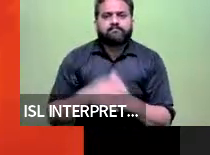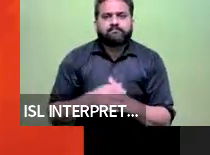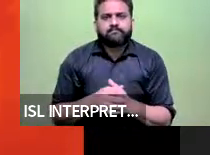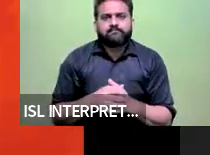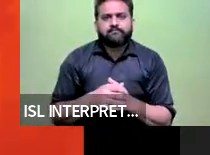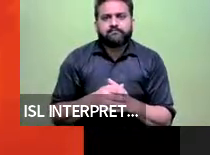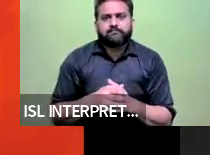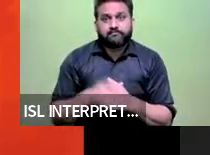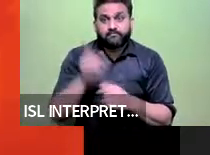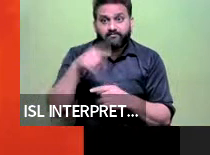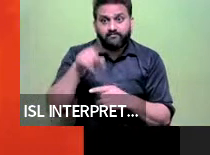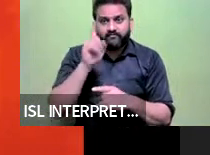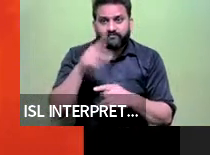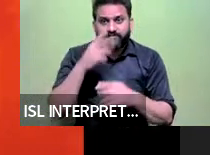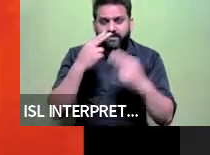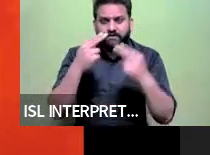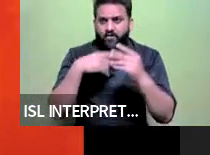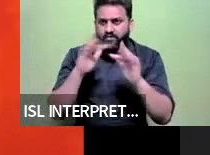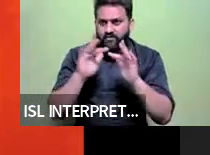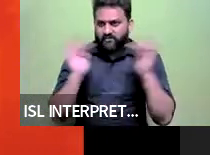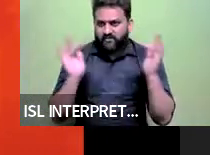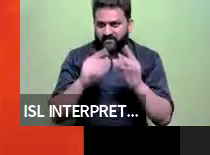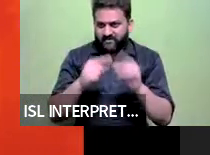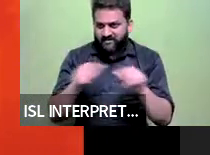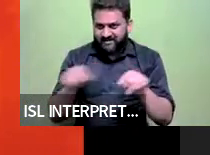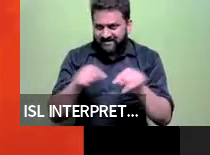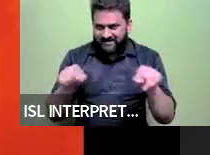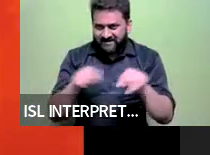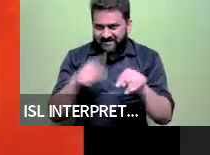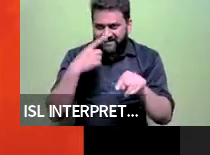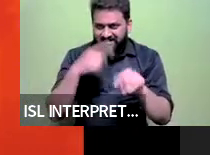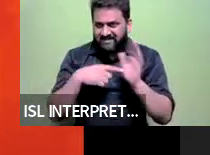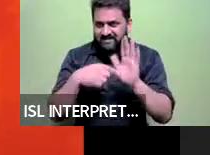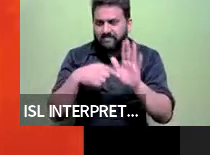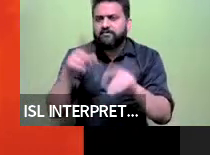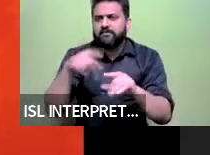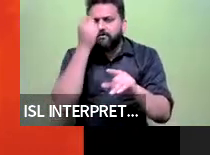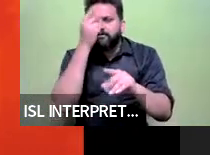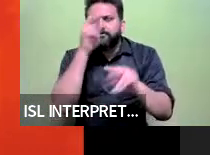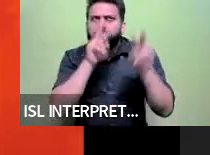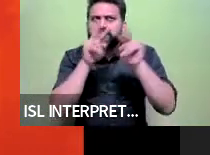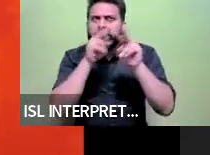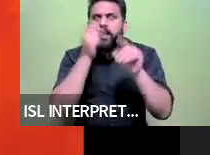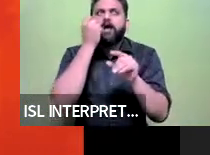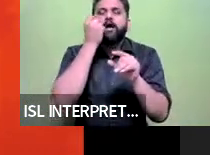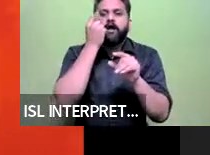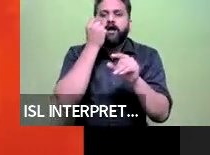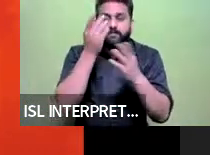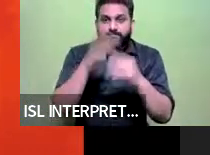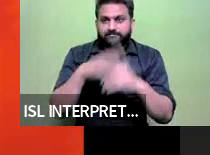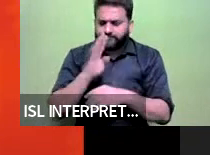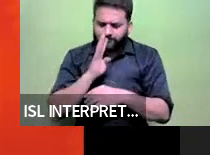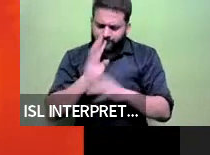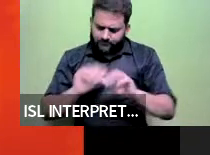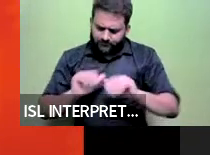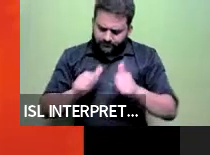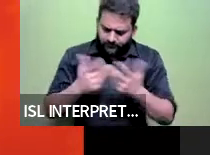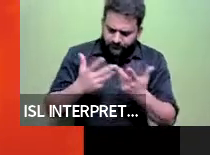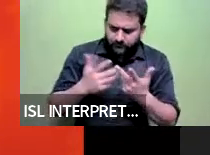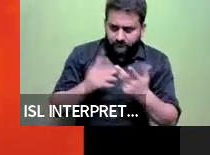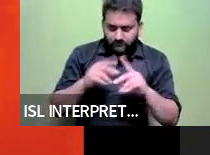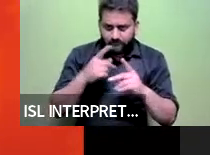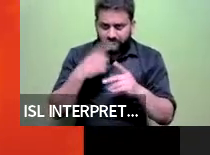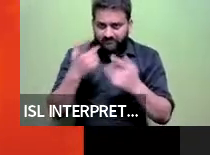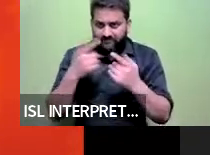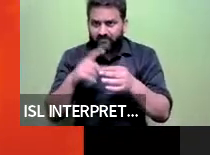that you watch our video, which we have given the resources to understand. But oral advocacy, you have just